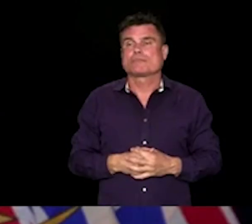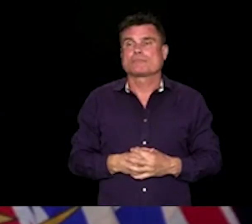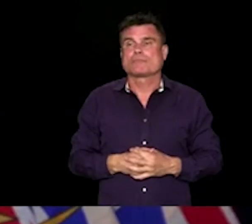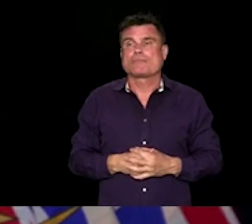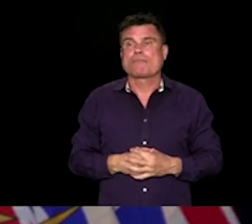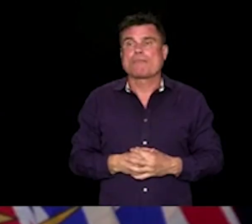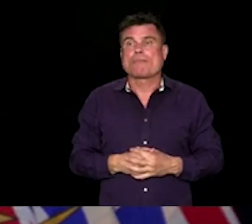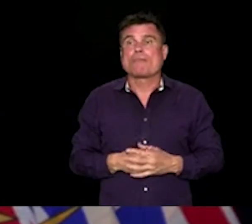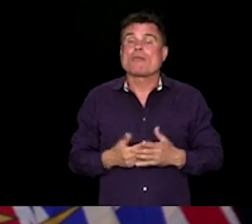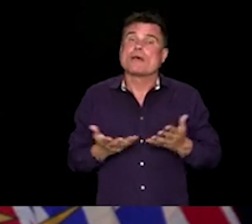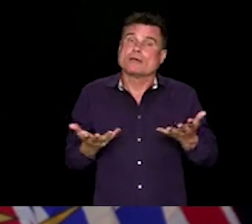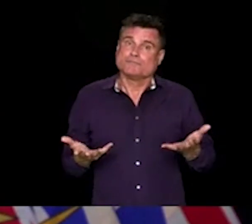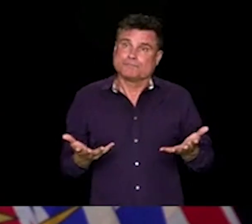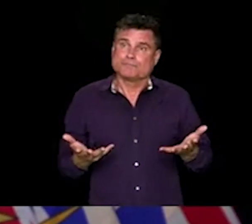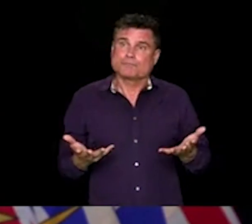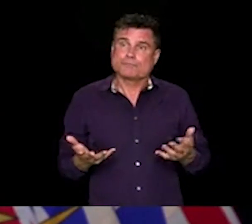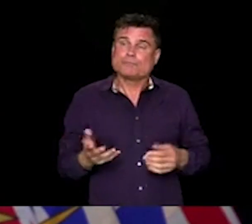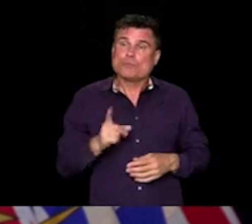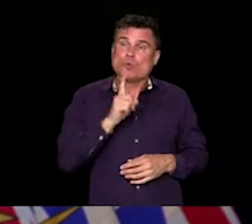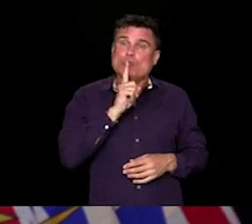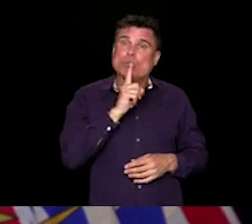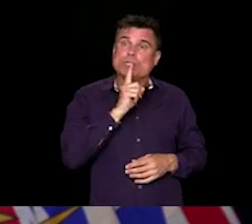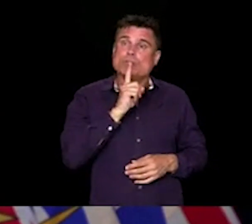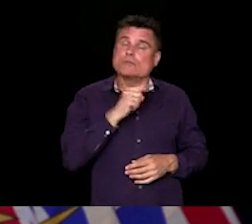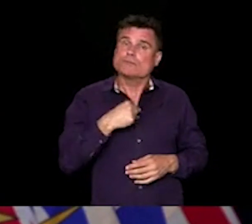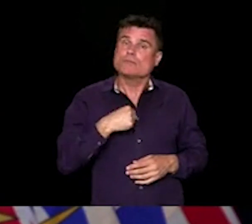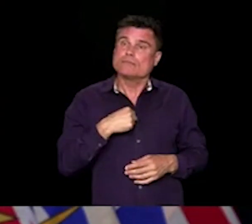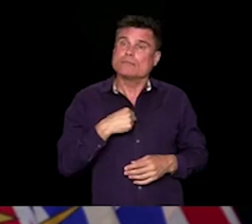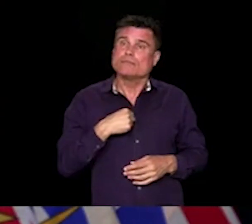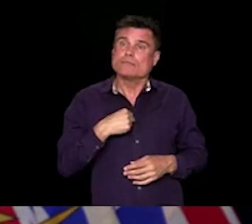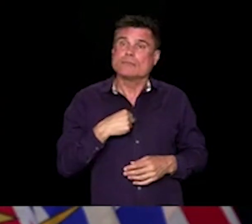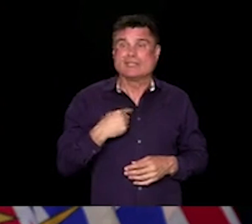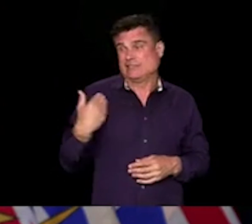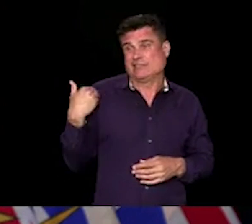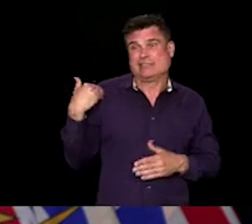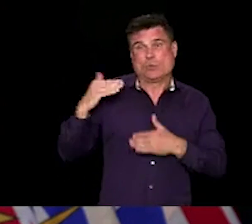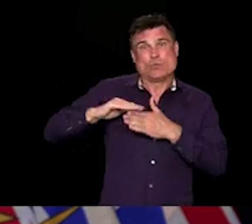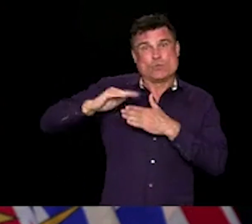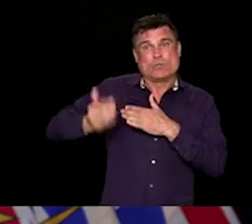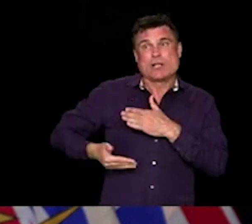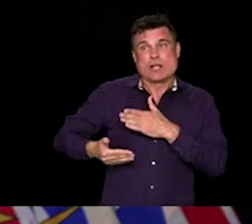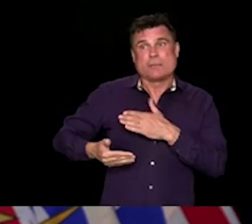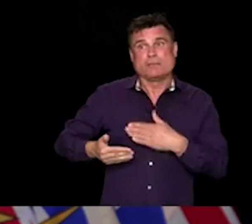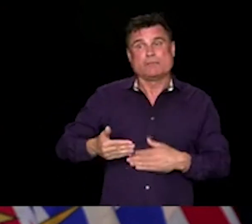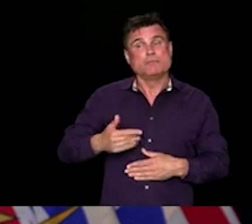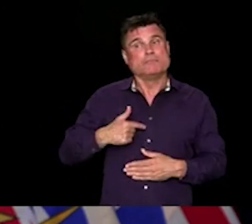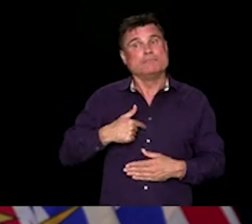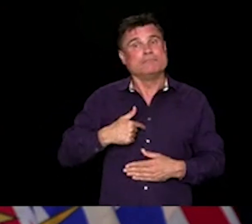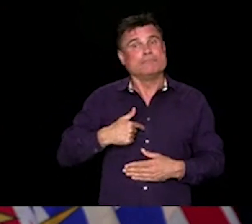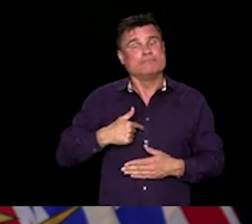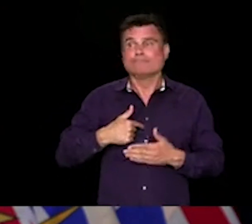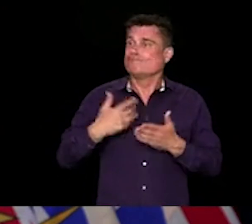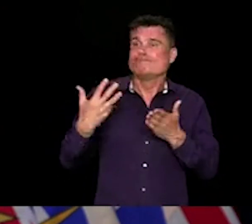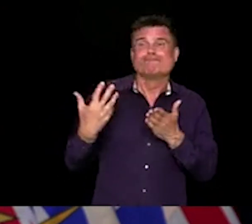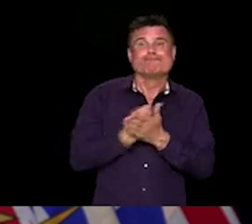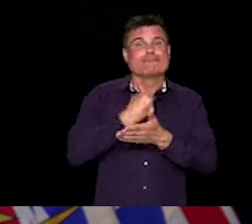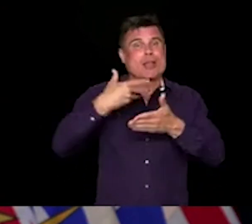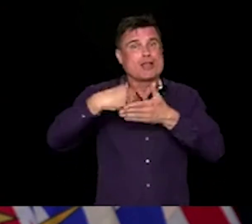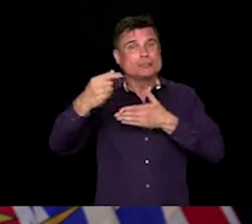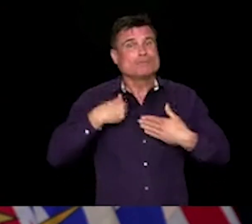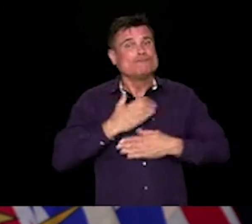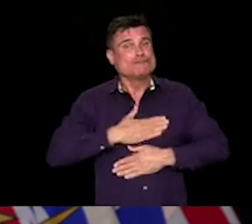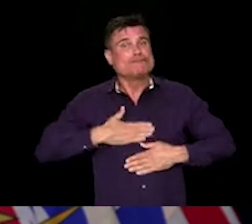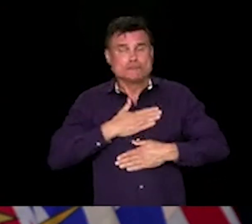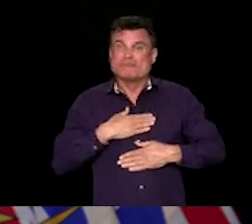I had the pleasure of having getting outside a few times myself this weekend, and I did